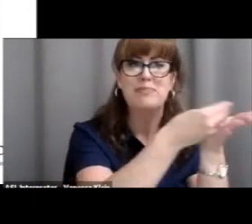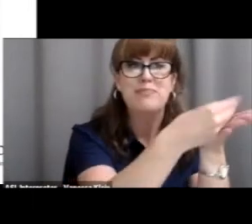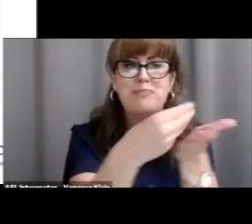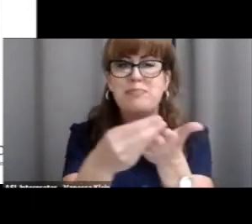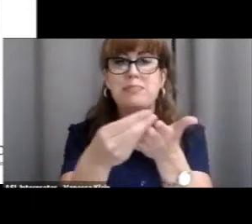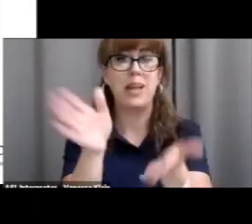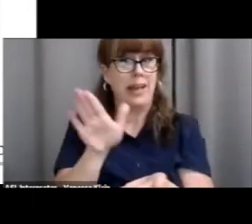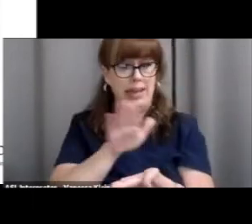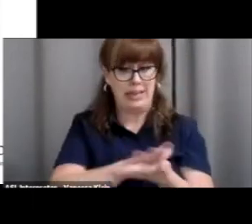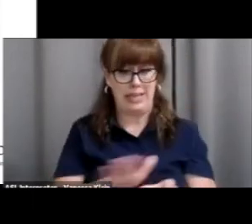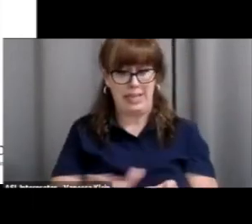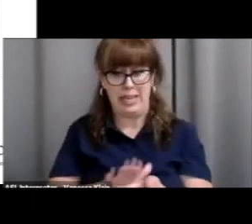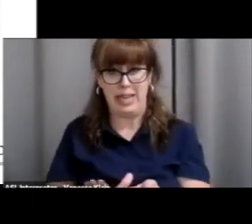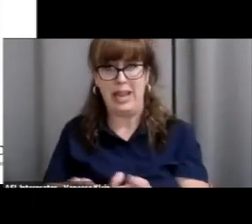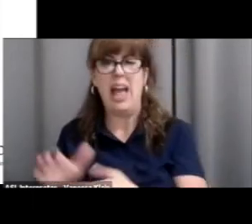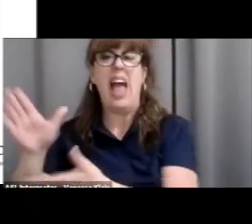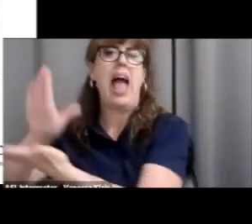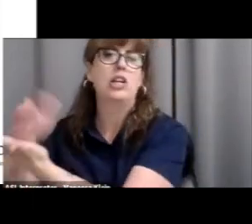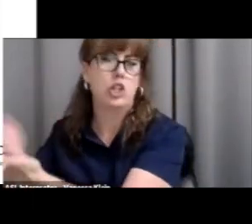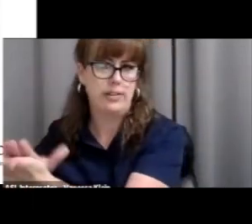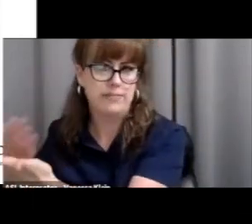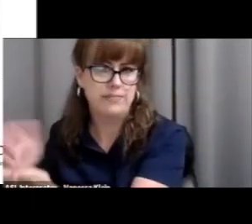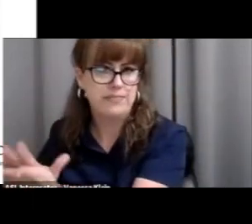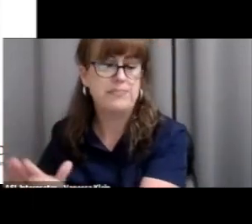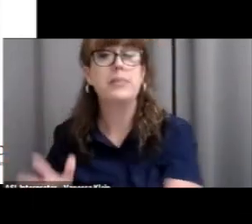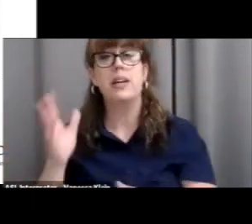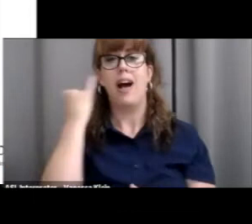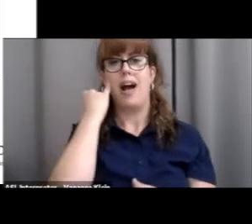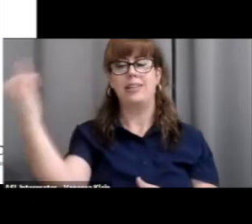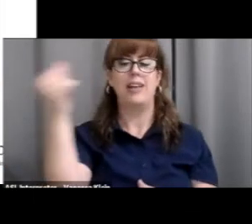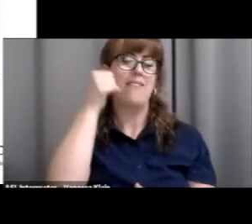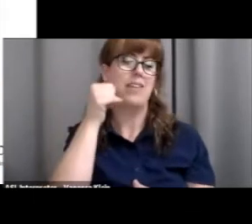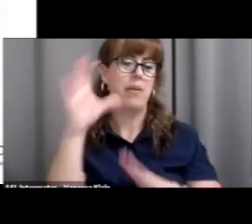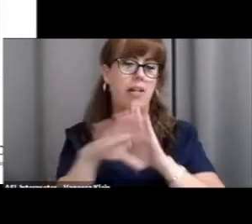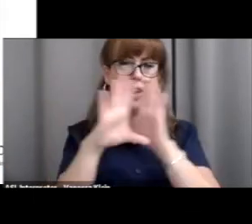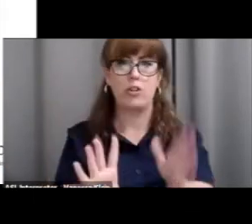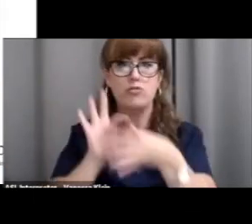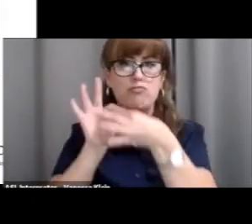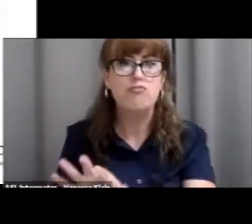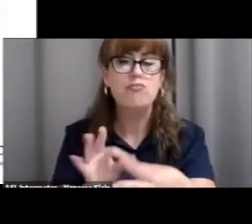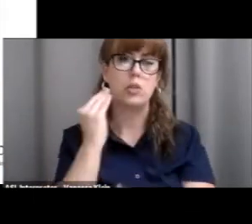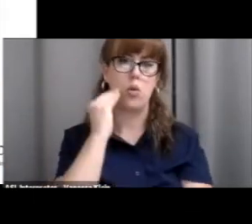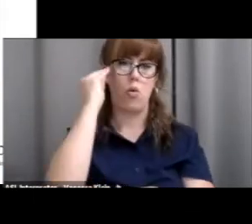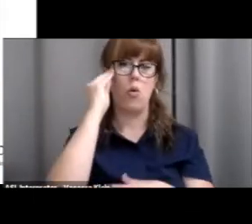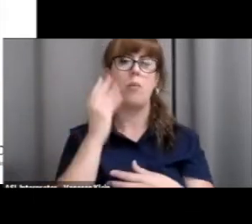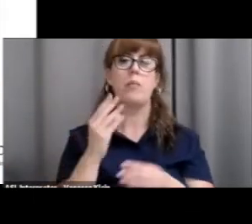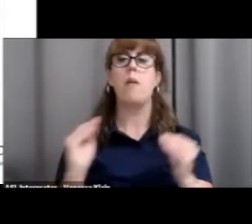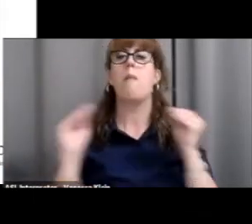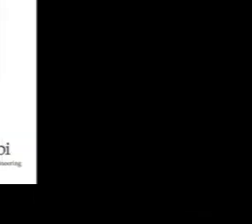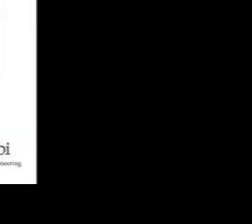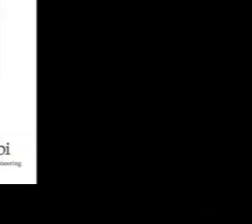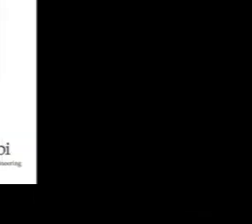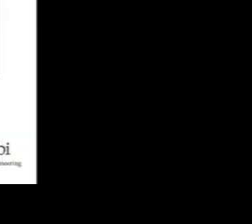So the idea that that female characters are tied to the home, they're tied to